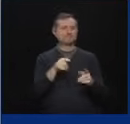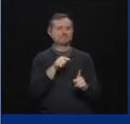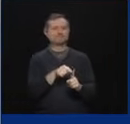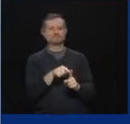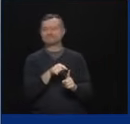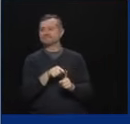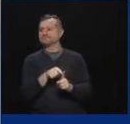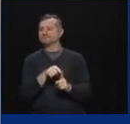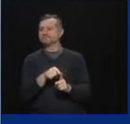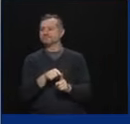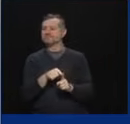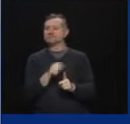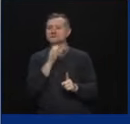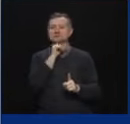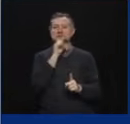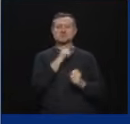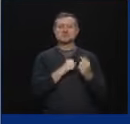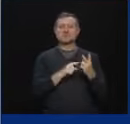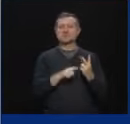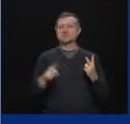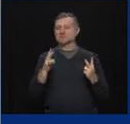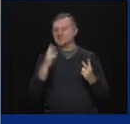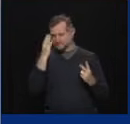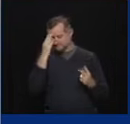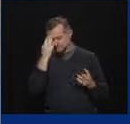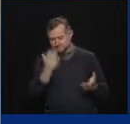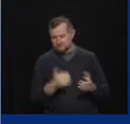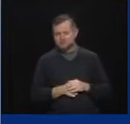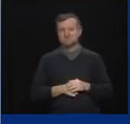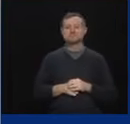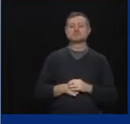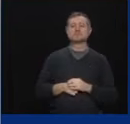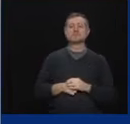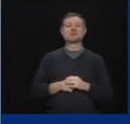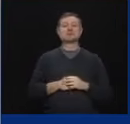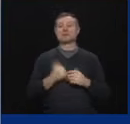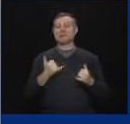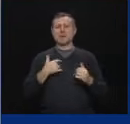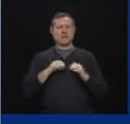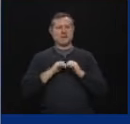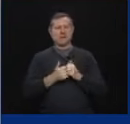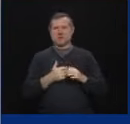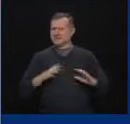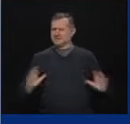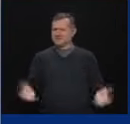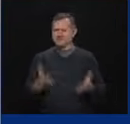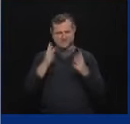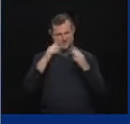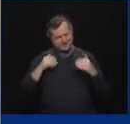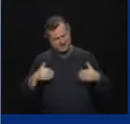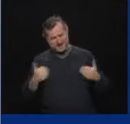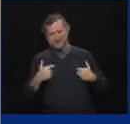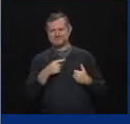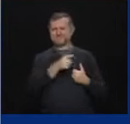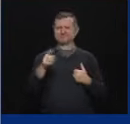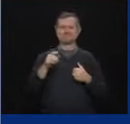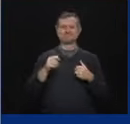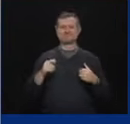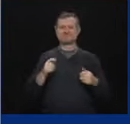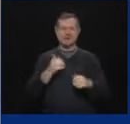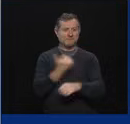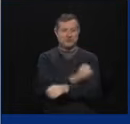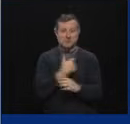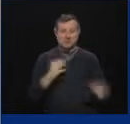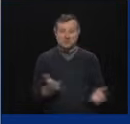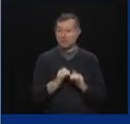only 52%. So how do we get younger people vaccinated? Well, we're trying to get creative. I've been in the city